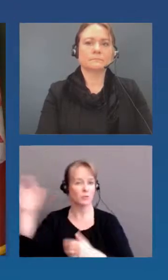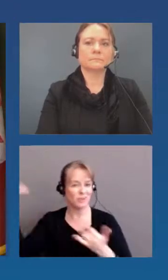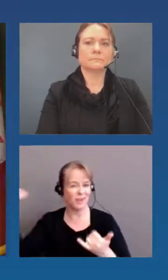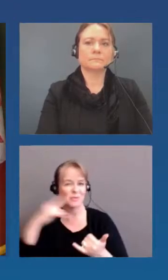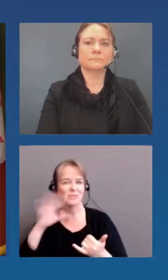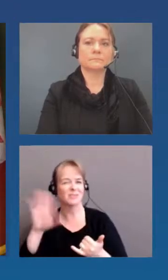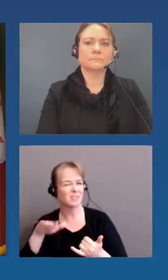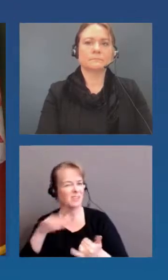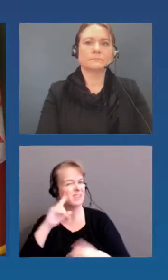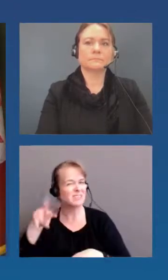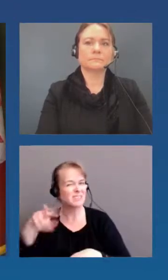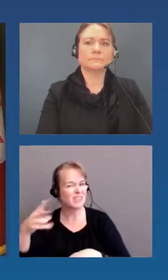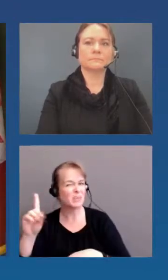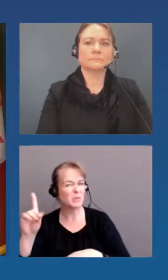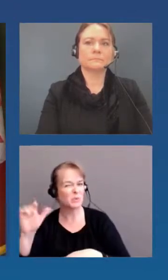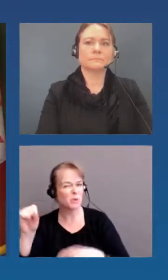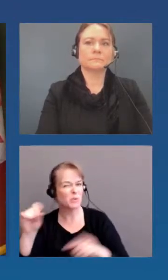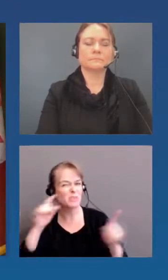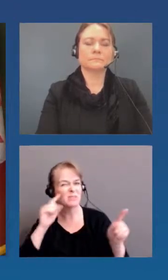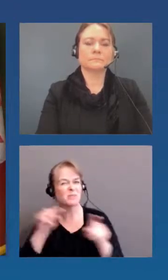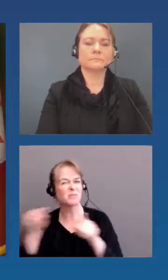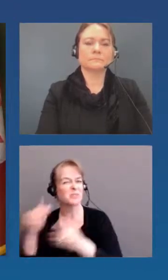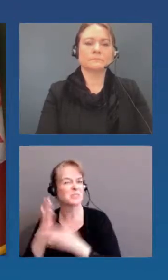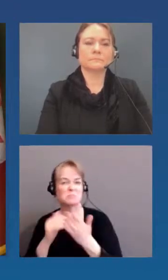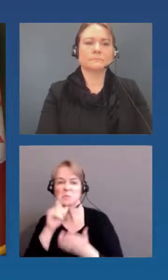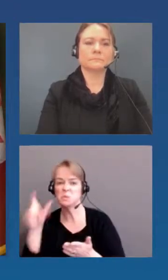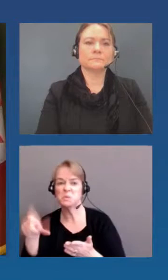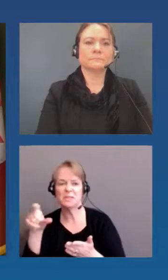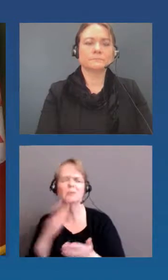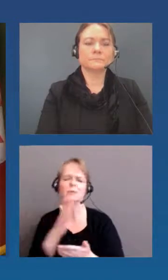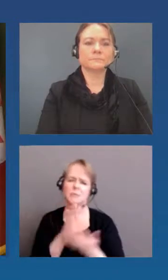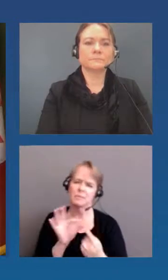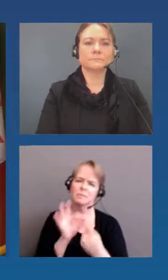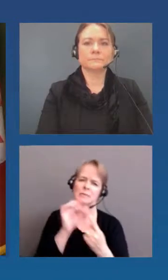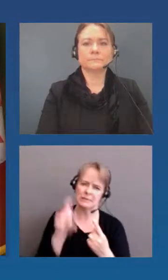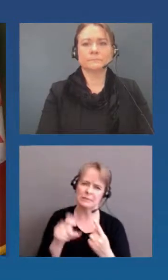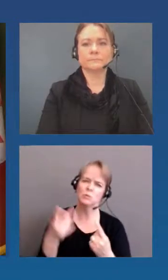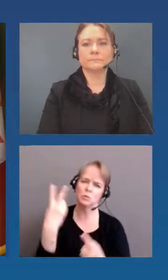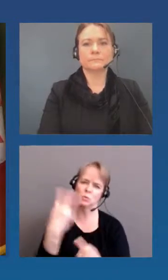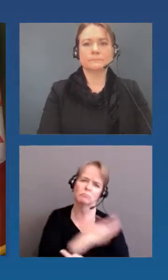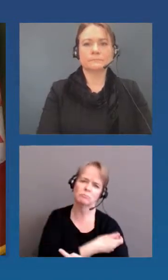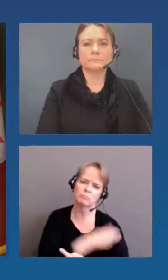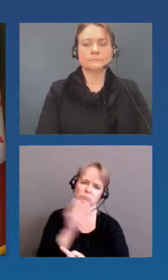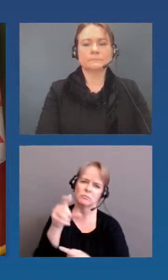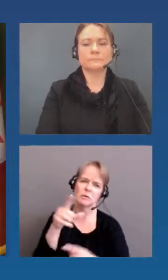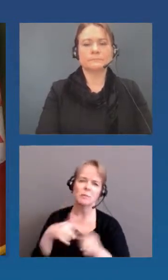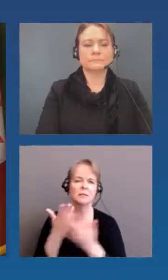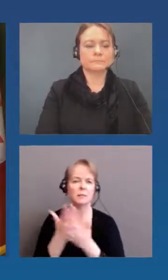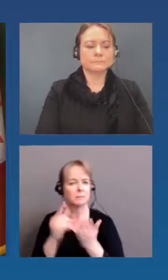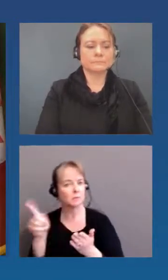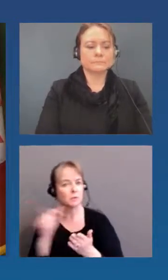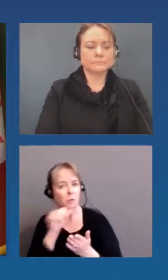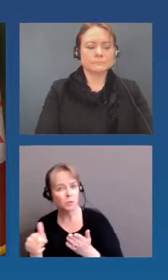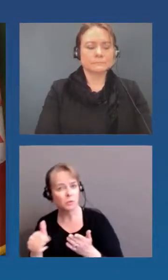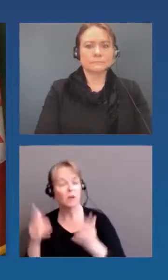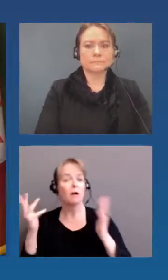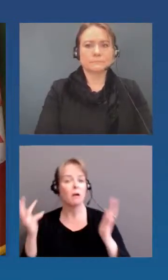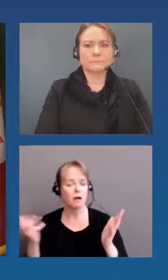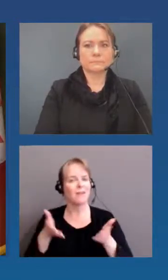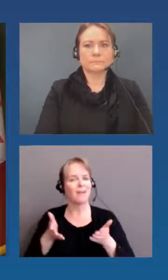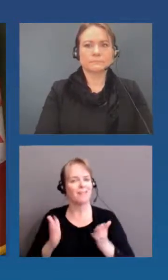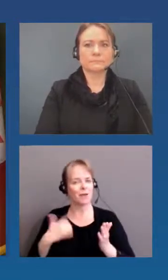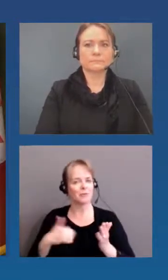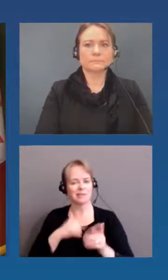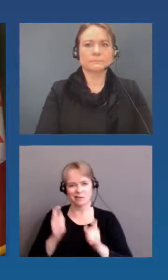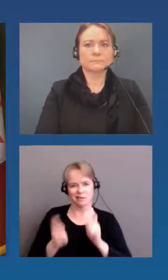for the vast majority of groups, there are some exceptions that allows us to start our planning. So I don't want to give exact dates,